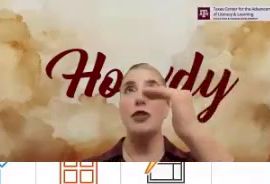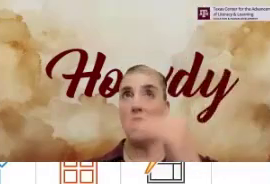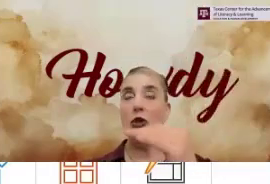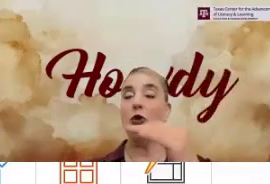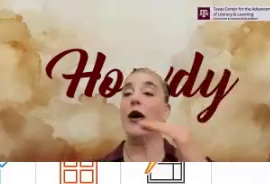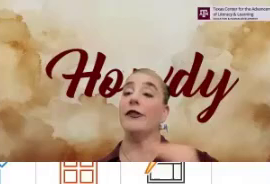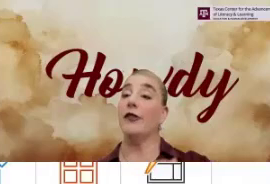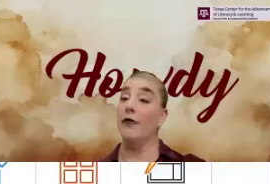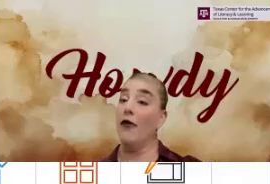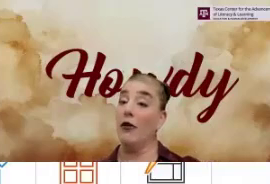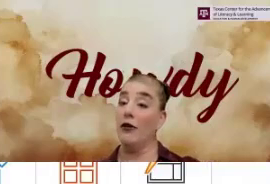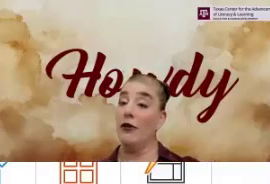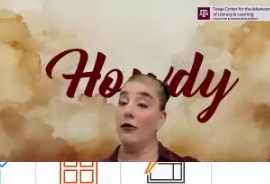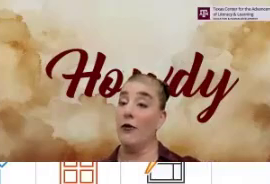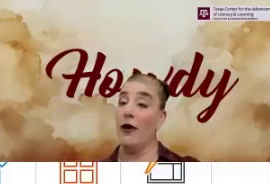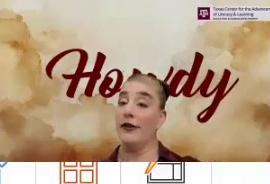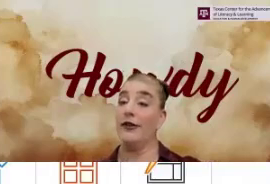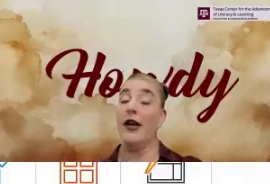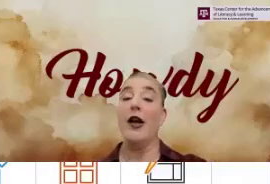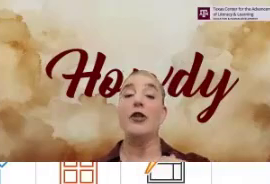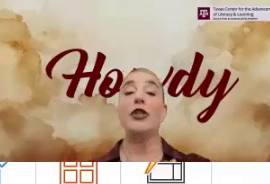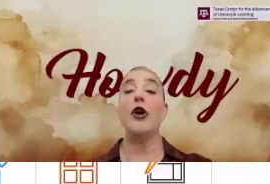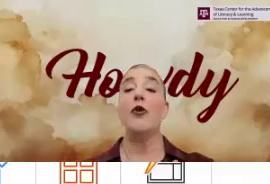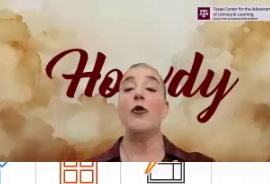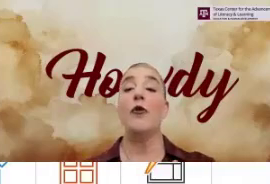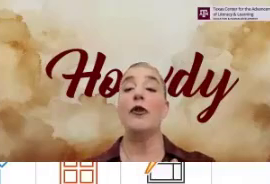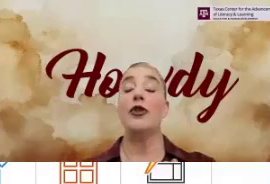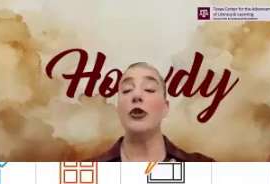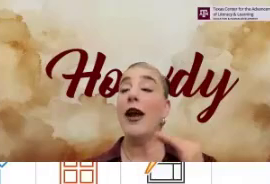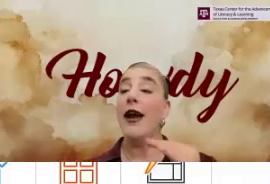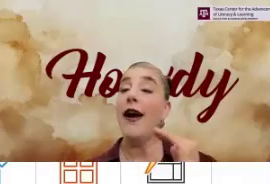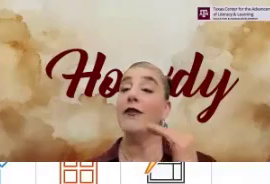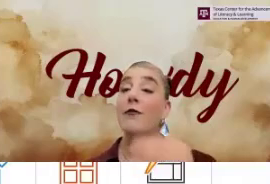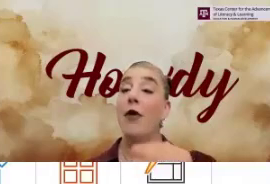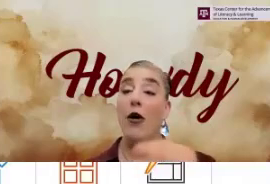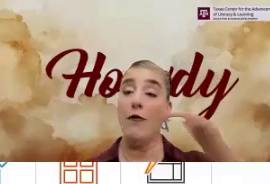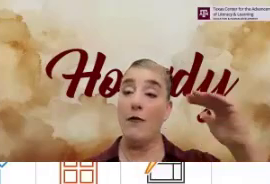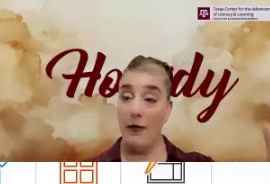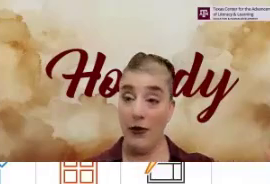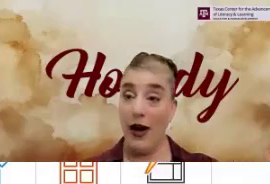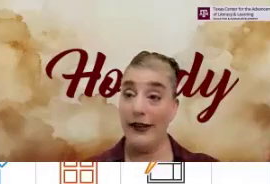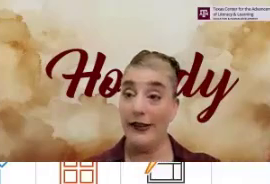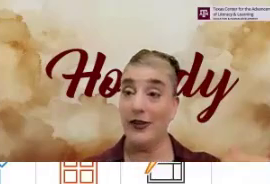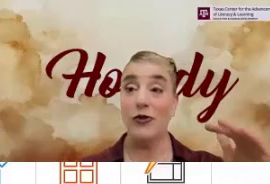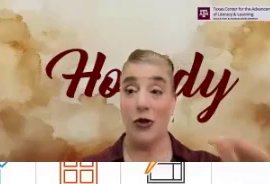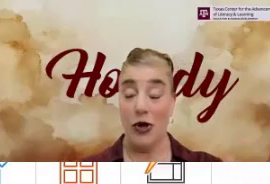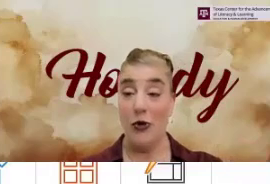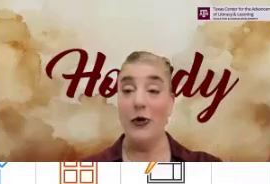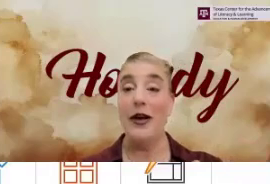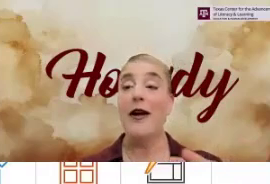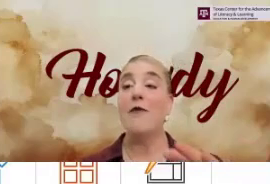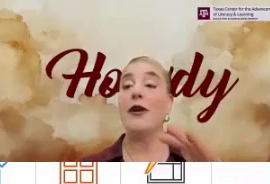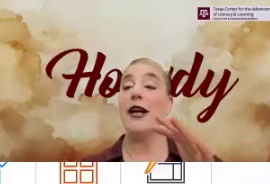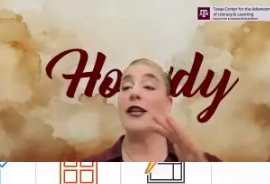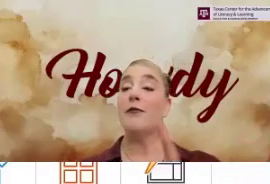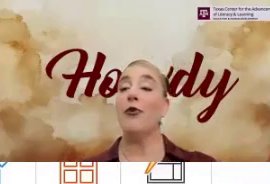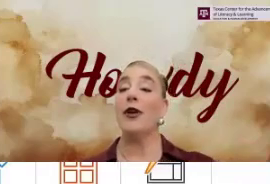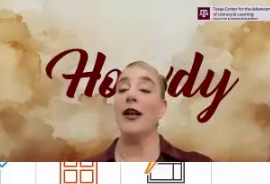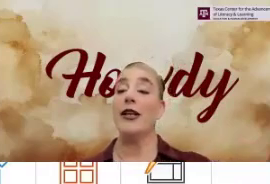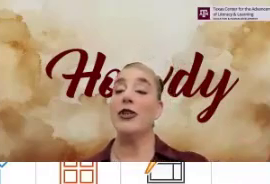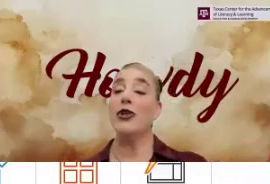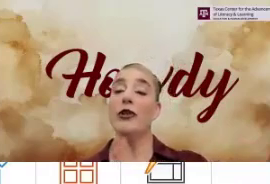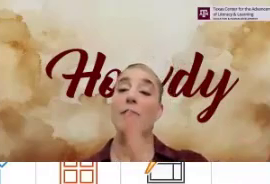the U, and some fall under the robust. So do I have them all memorized? No, but